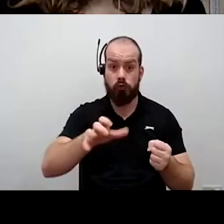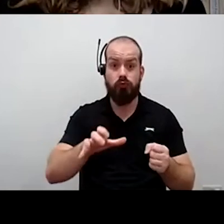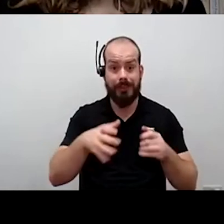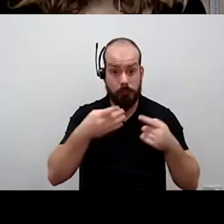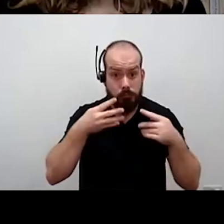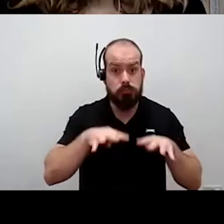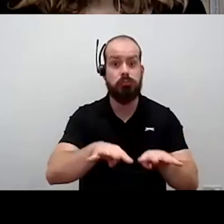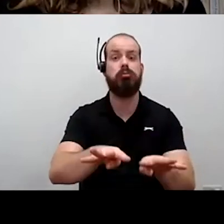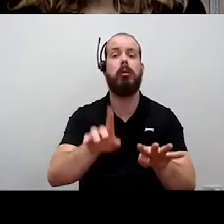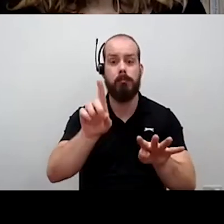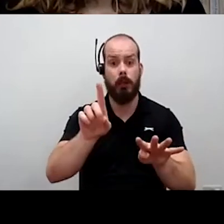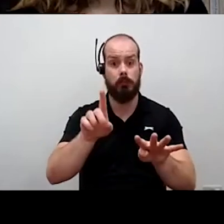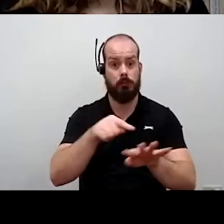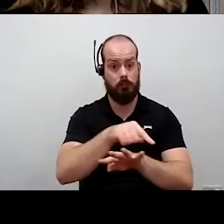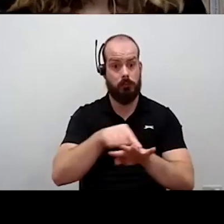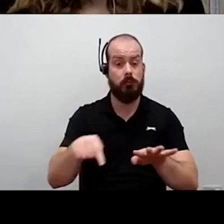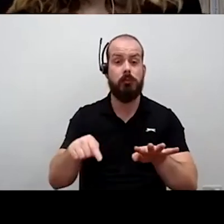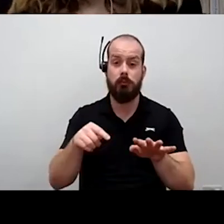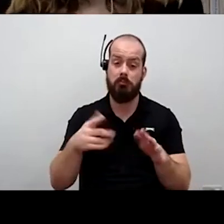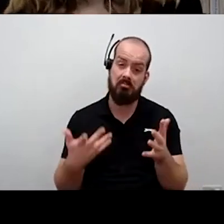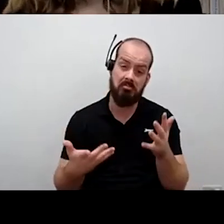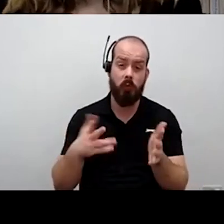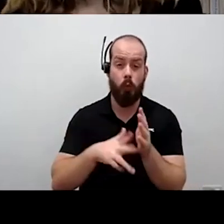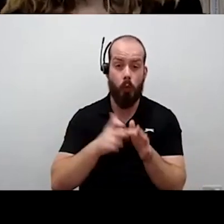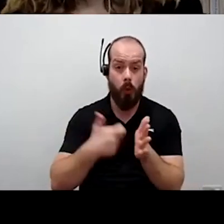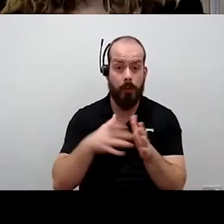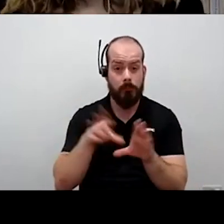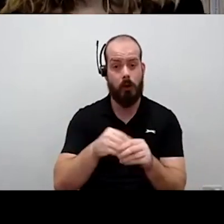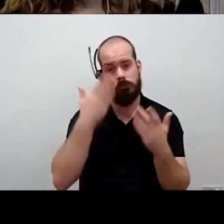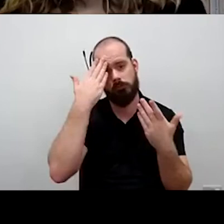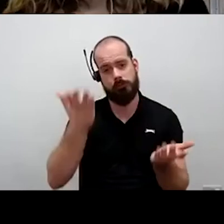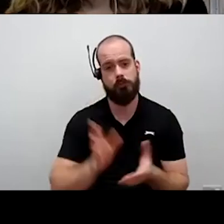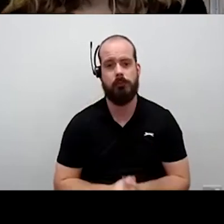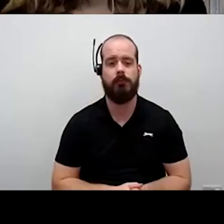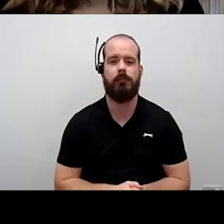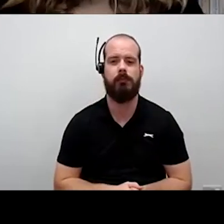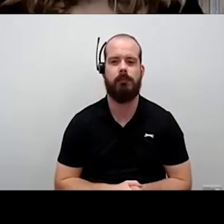including nuclear. Does anybody else want to comment on the idea